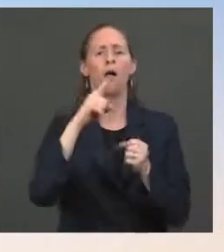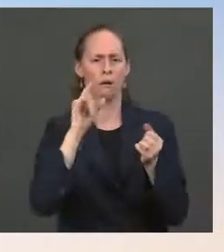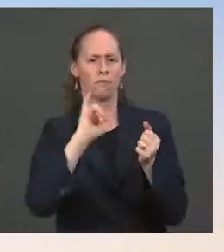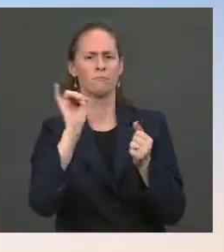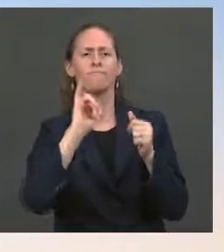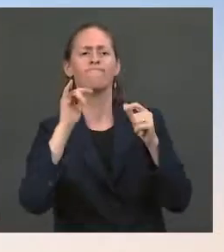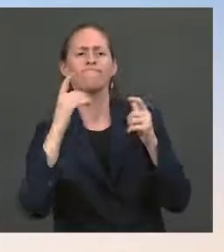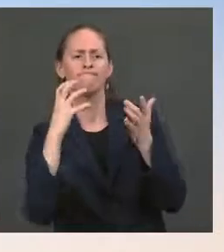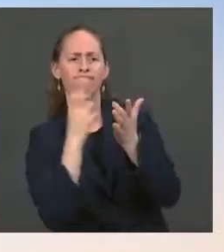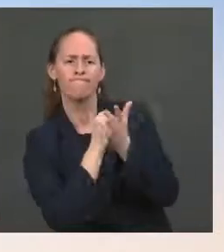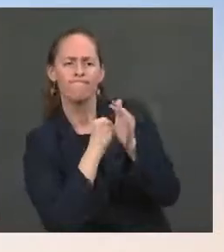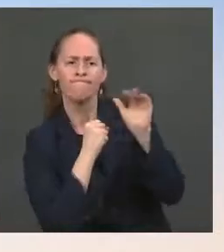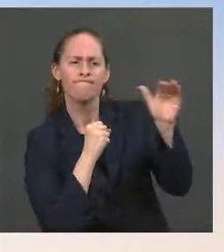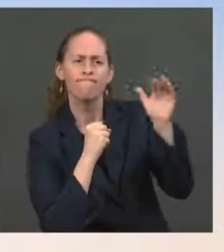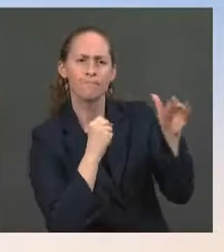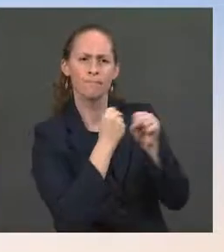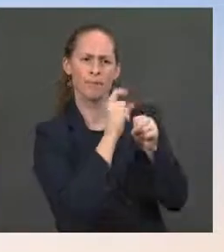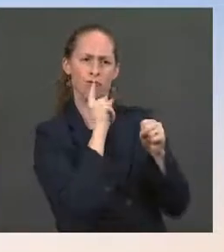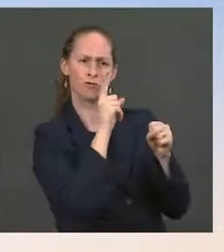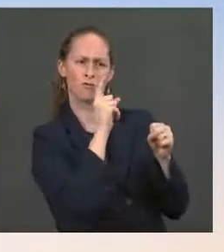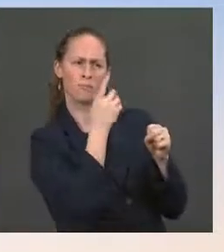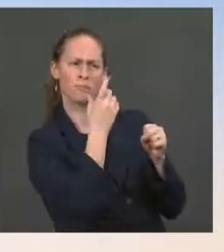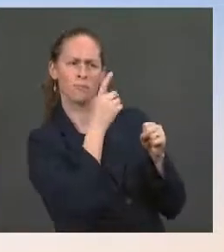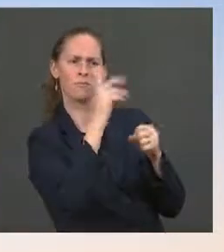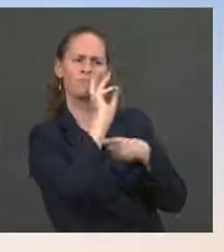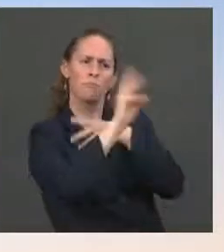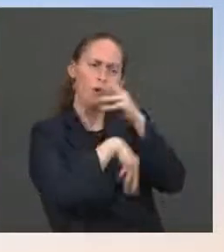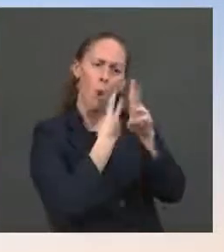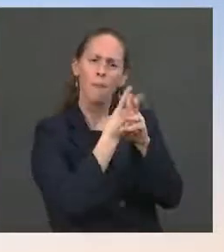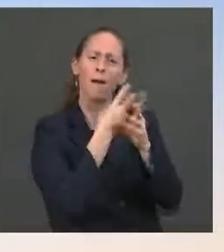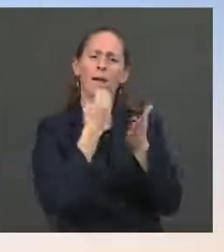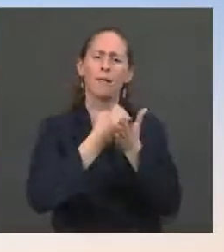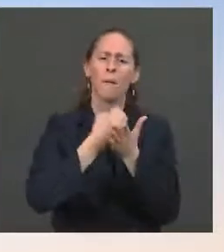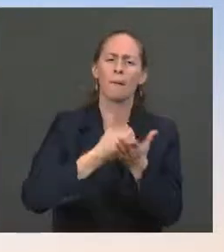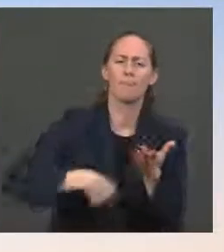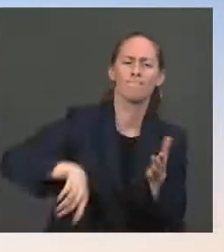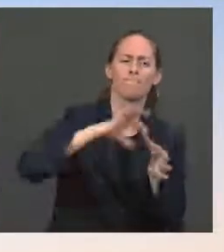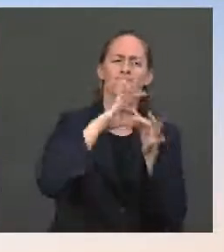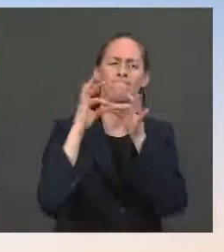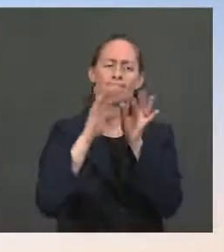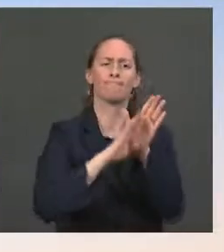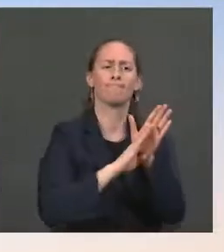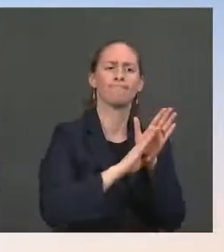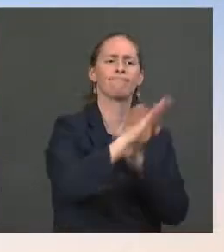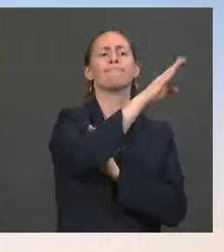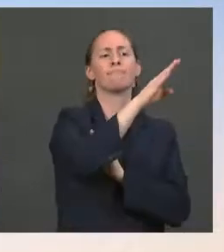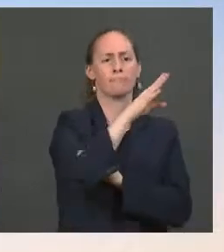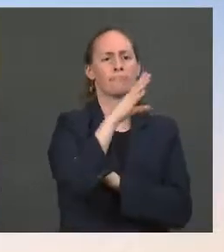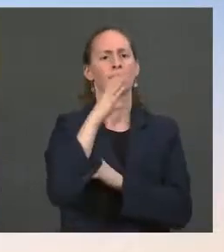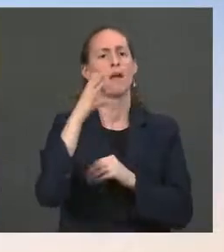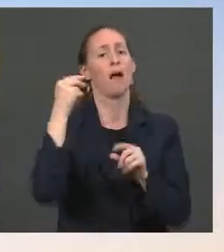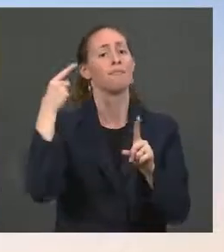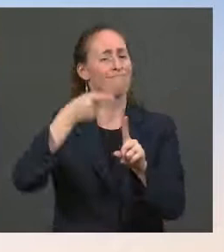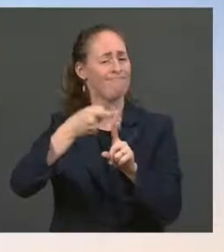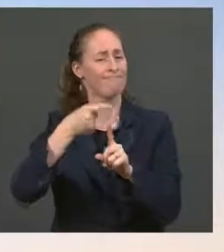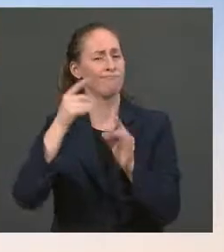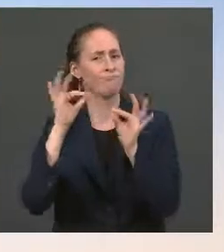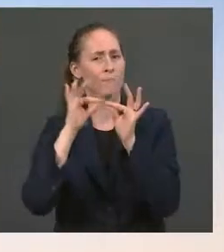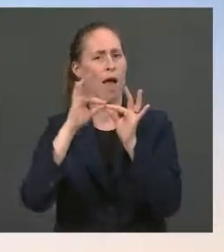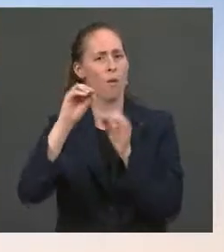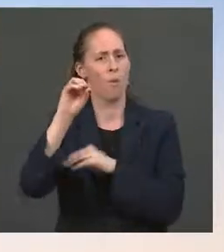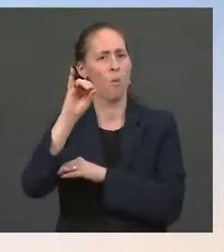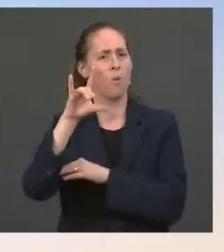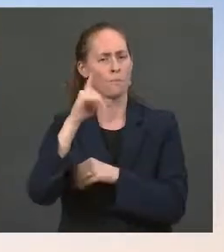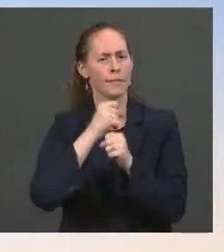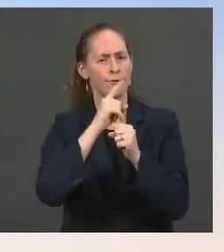to support global economic recovery. And included in that is, of course, the price of oil around the world. We are in